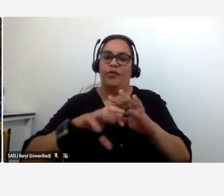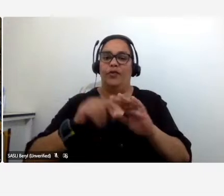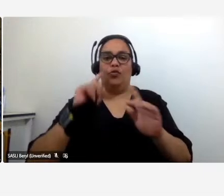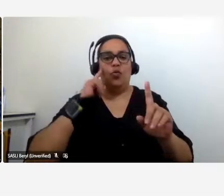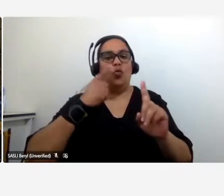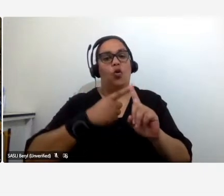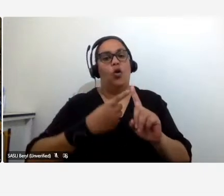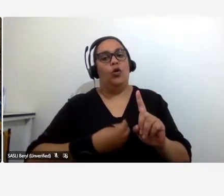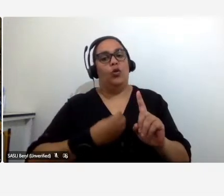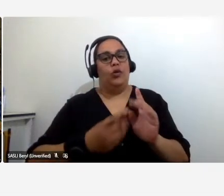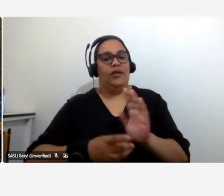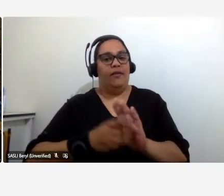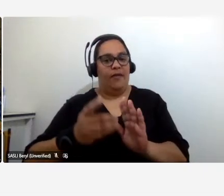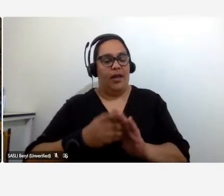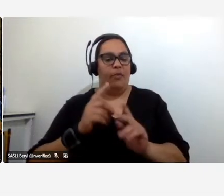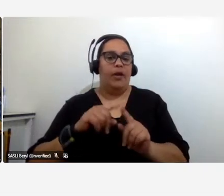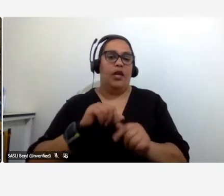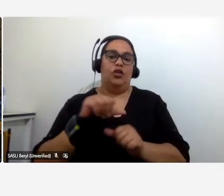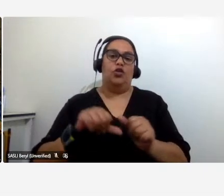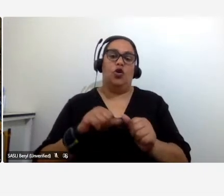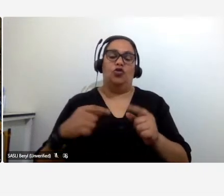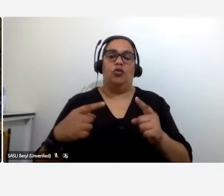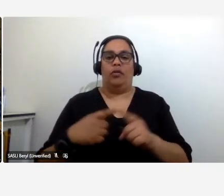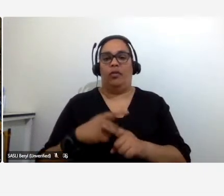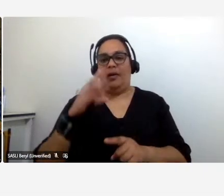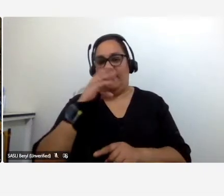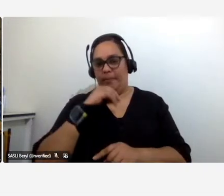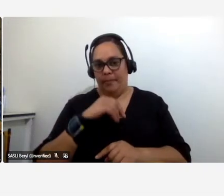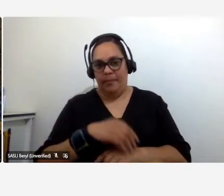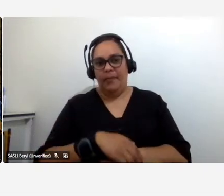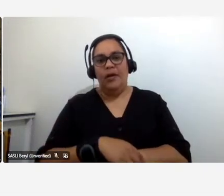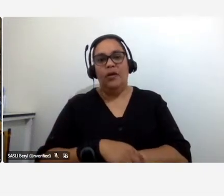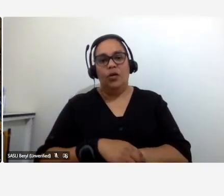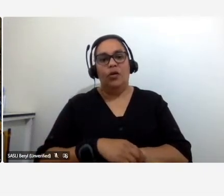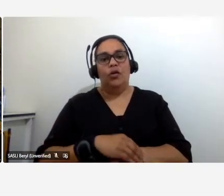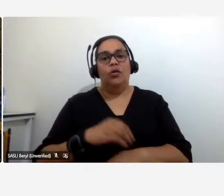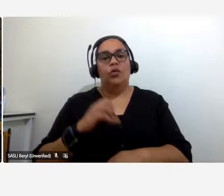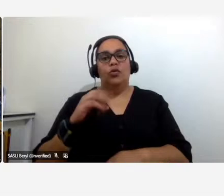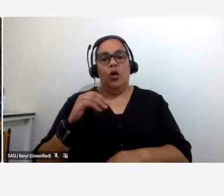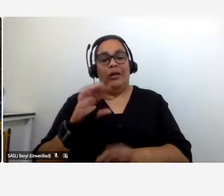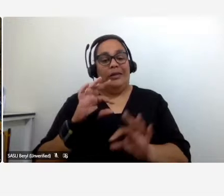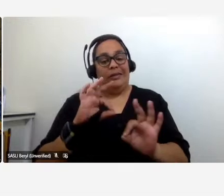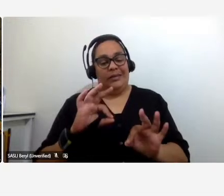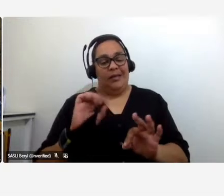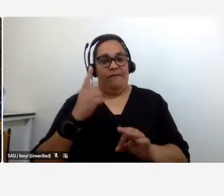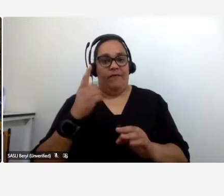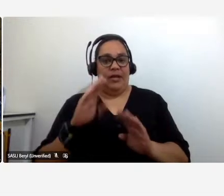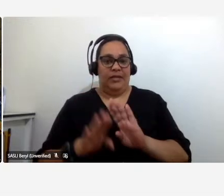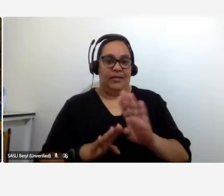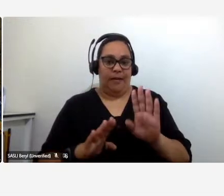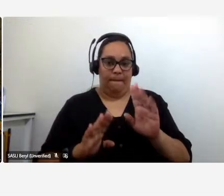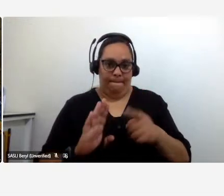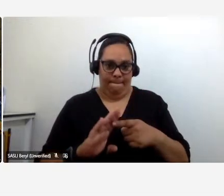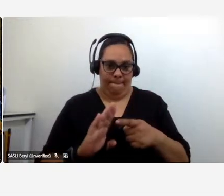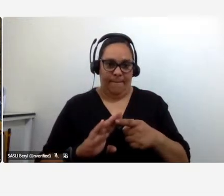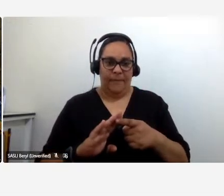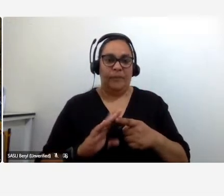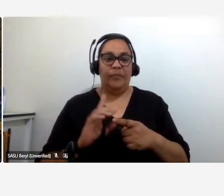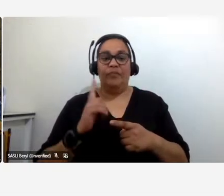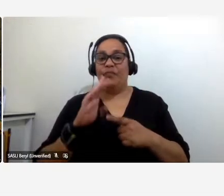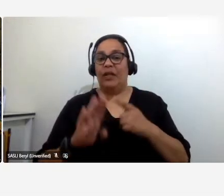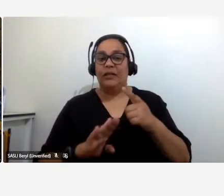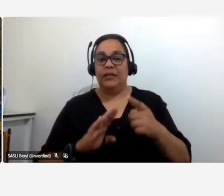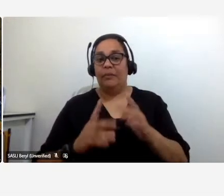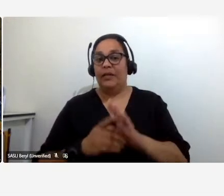goals of youth development and social cohesion. So that's the first step. The first step